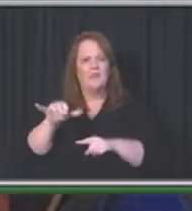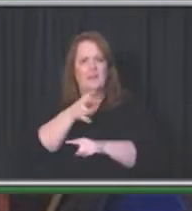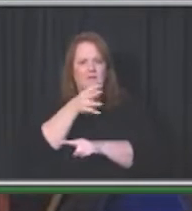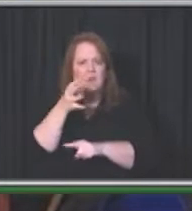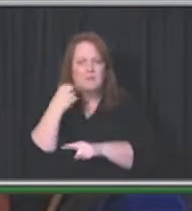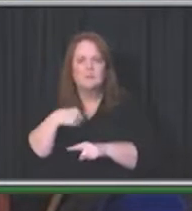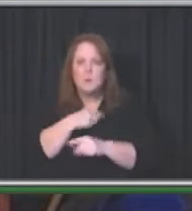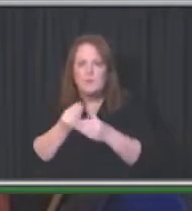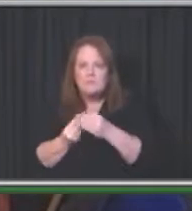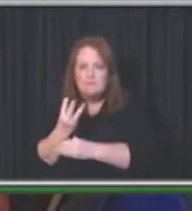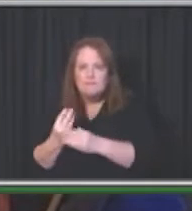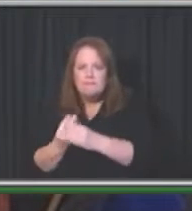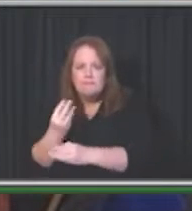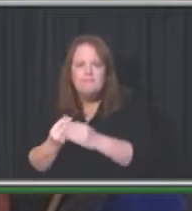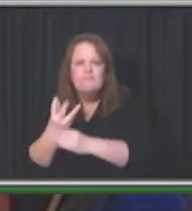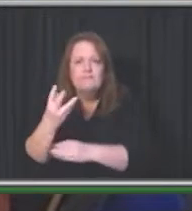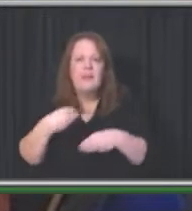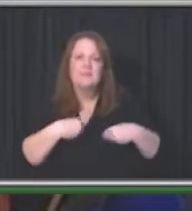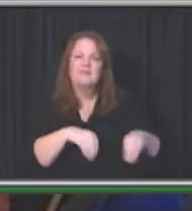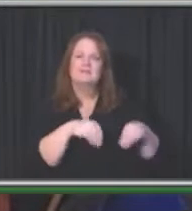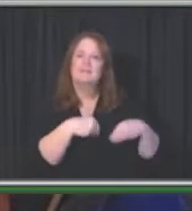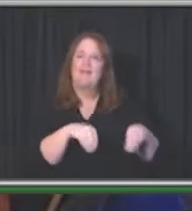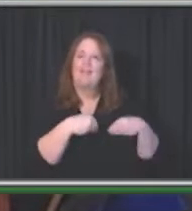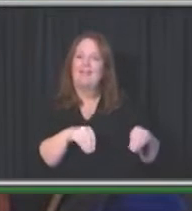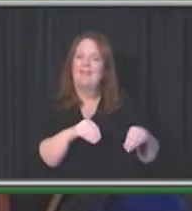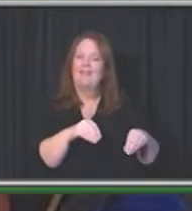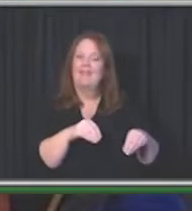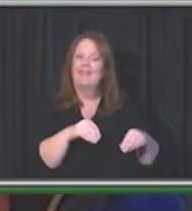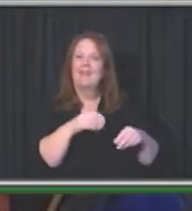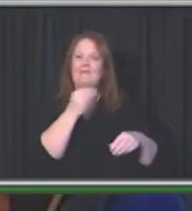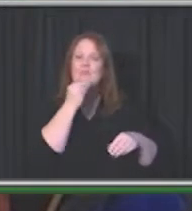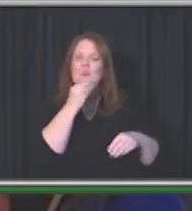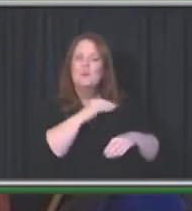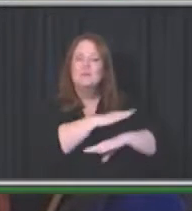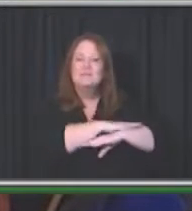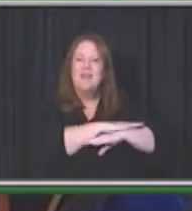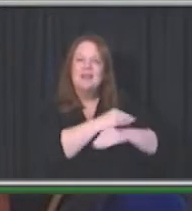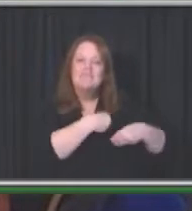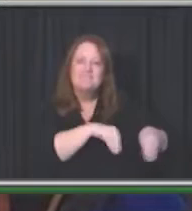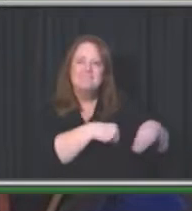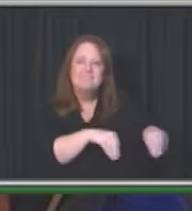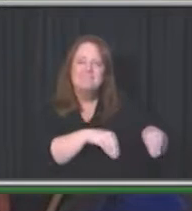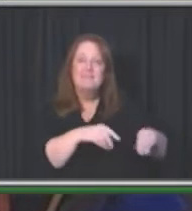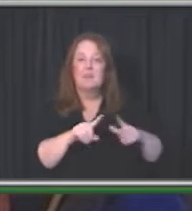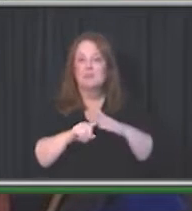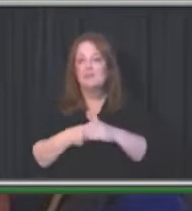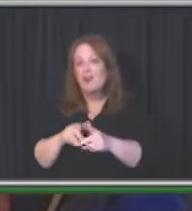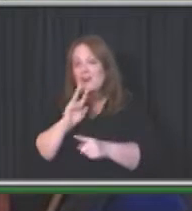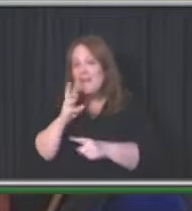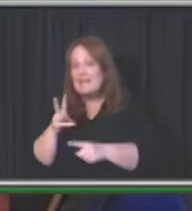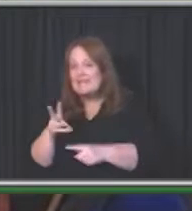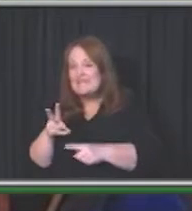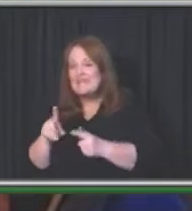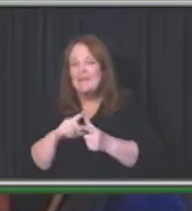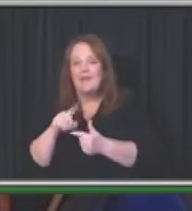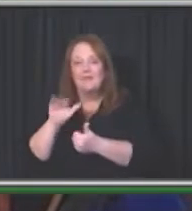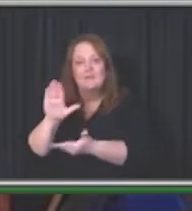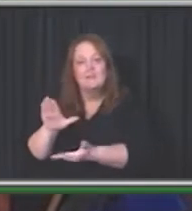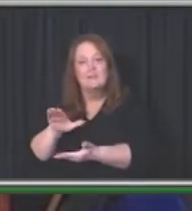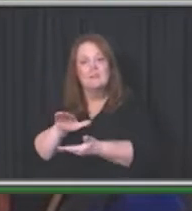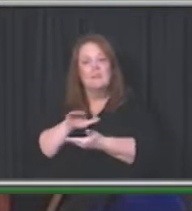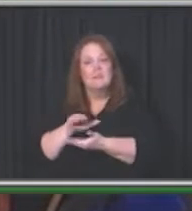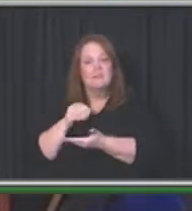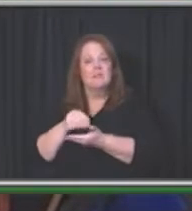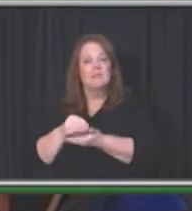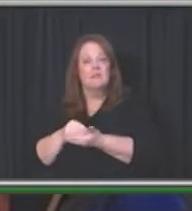grew crops, and we'd sell them at a fruit stand. And we started at about 16, and that's what gave us the ability, the financial ability,